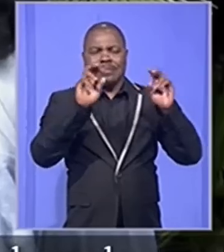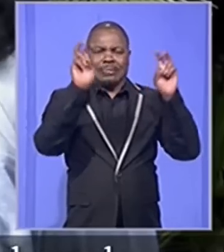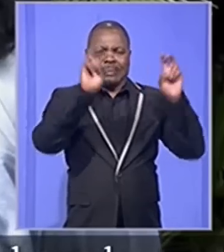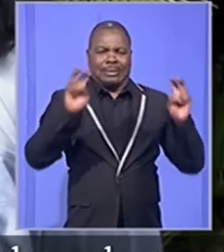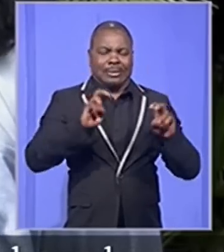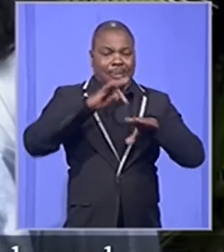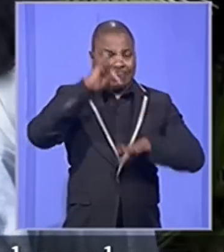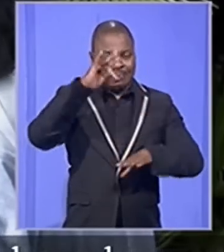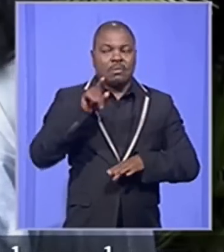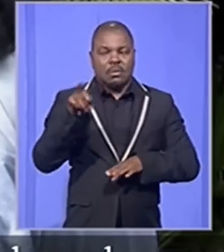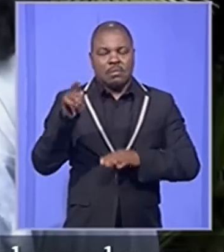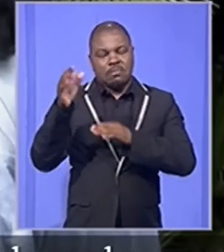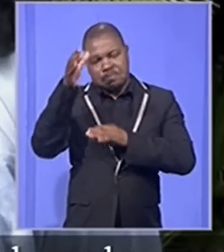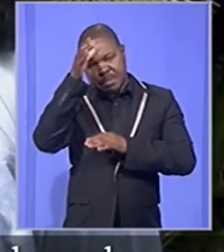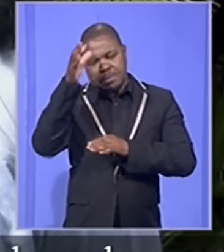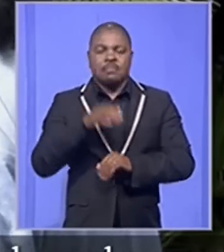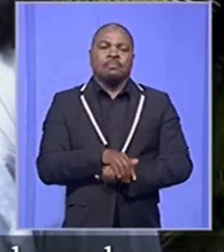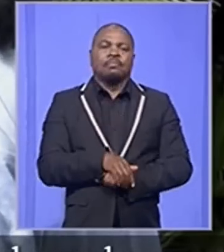power.